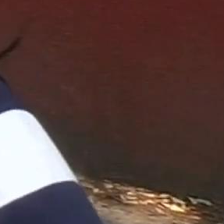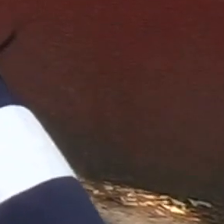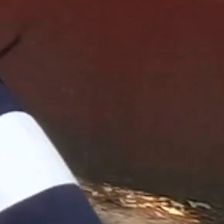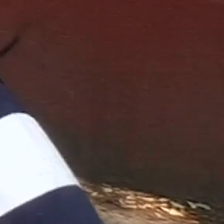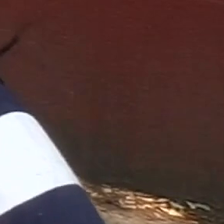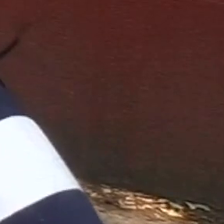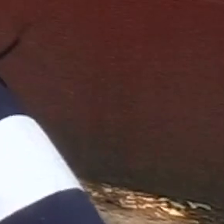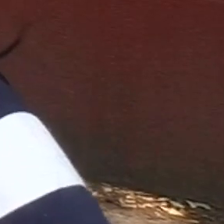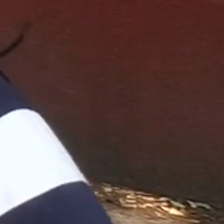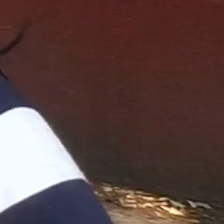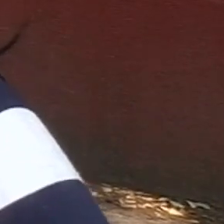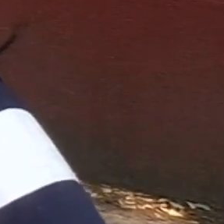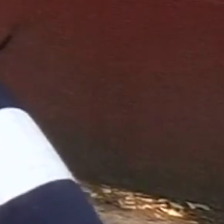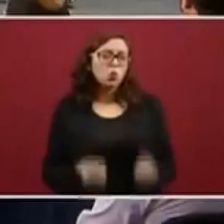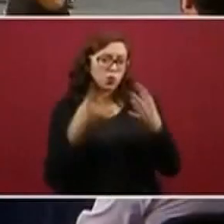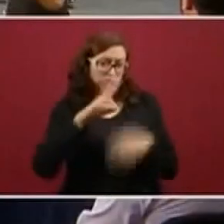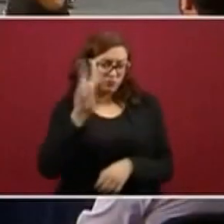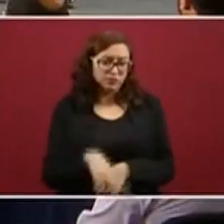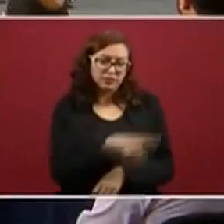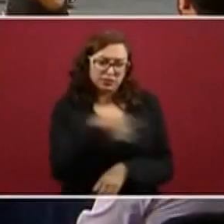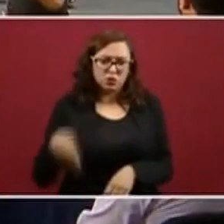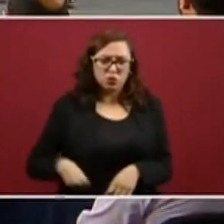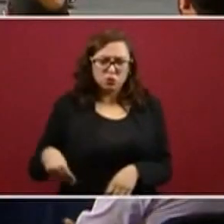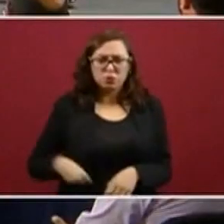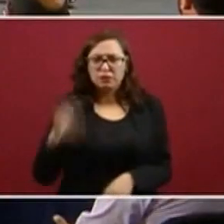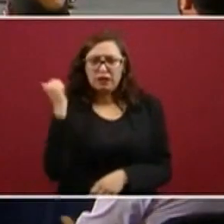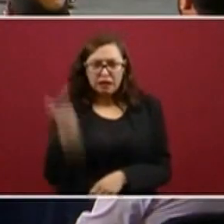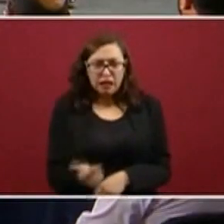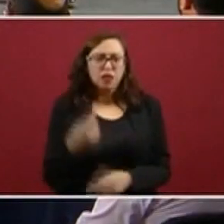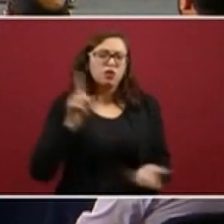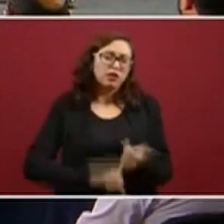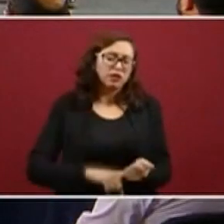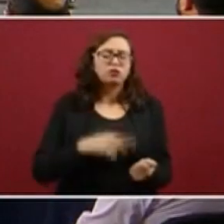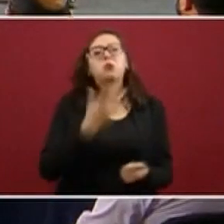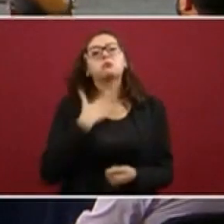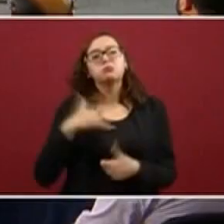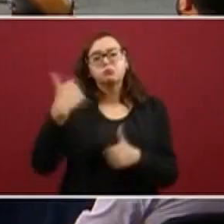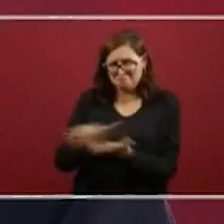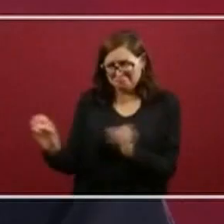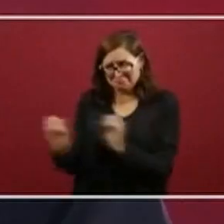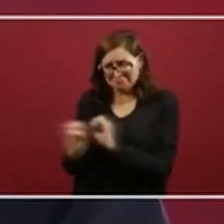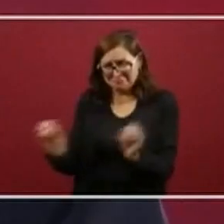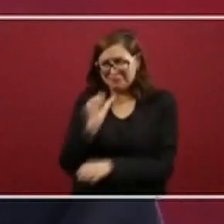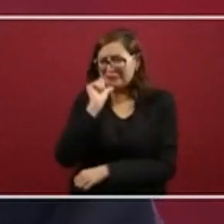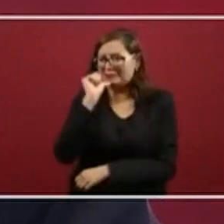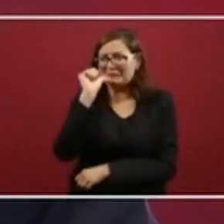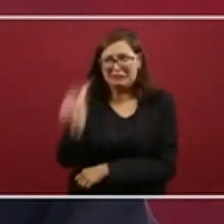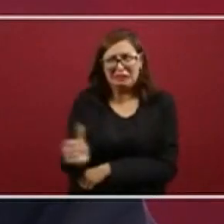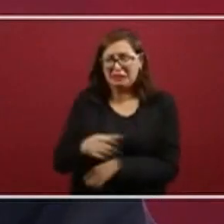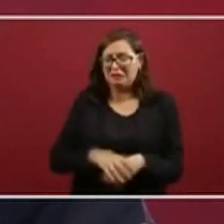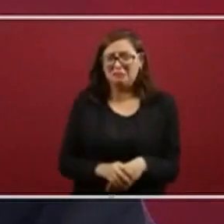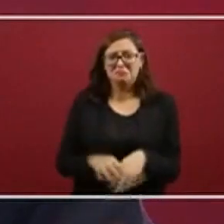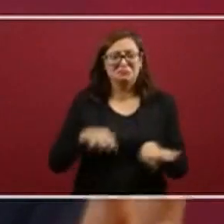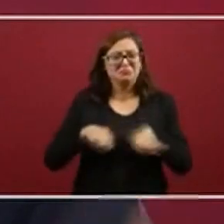and we had to go out and buy it. López Obrador says the situation will get better. Nobody